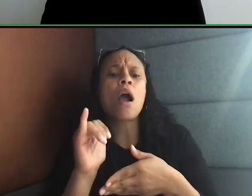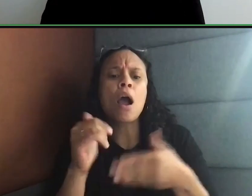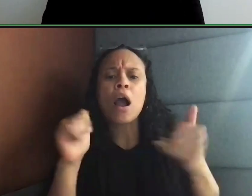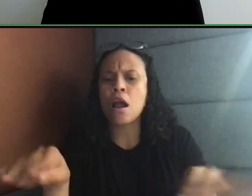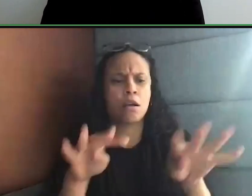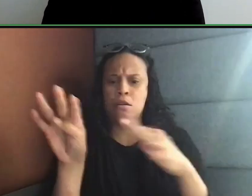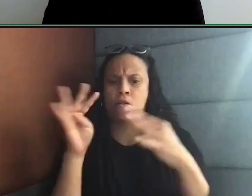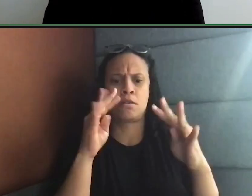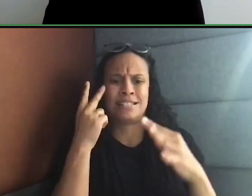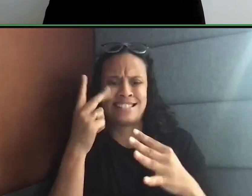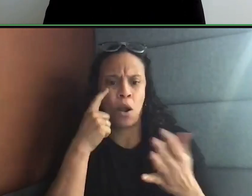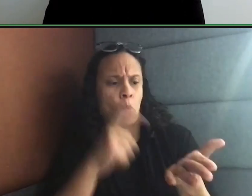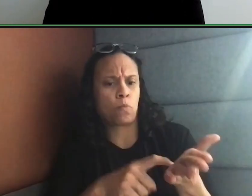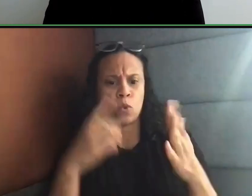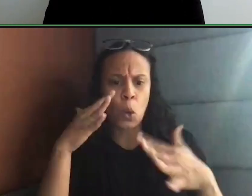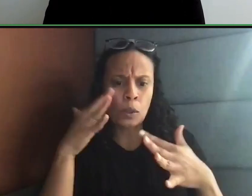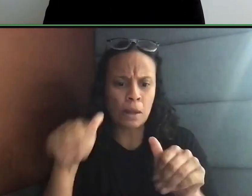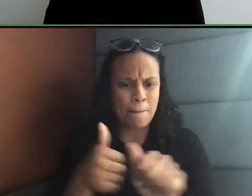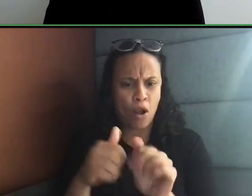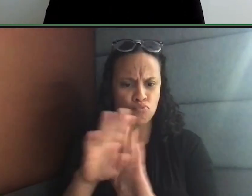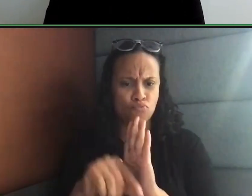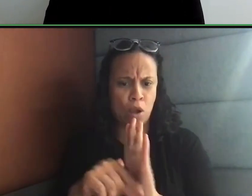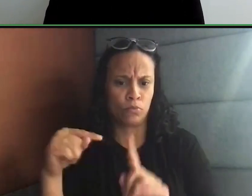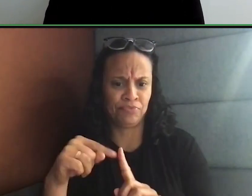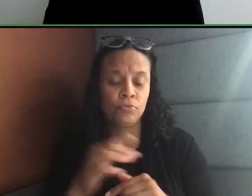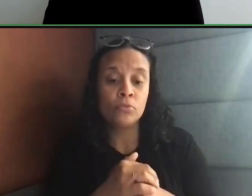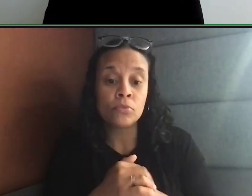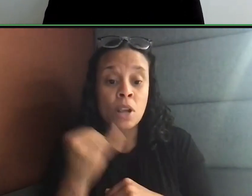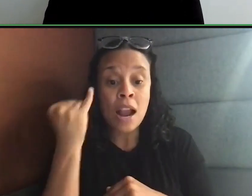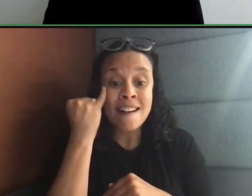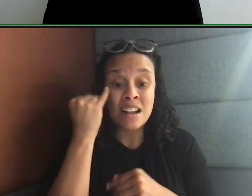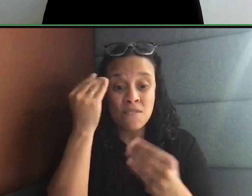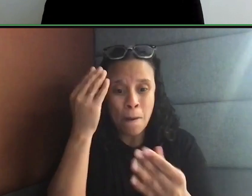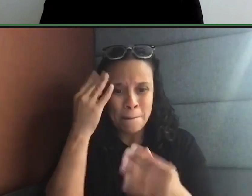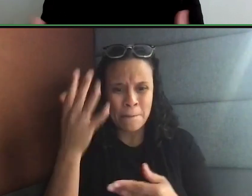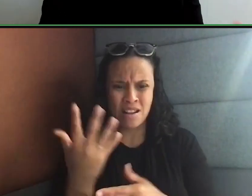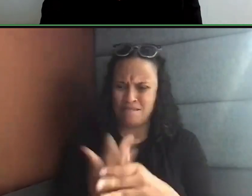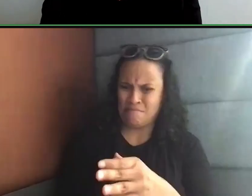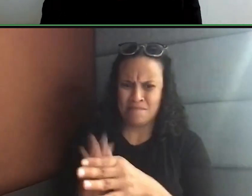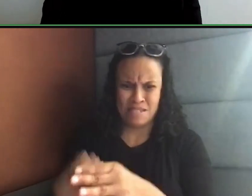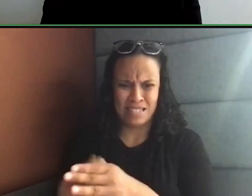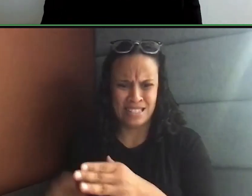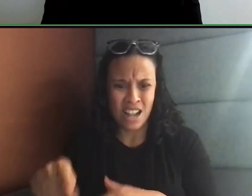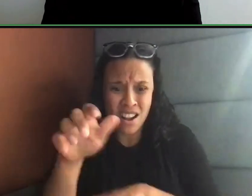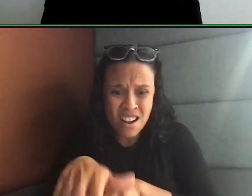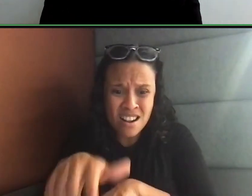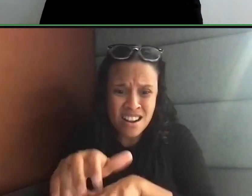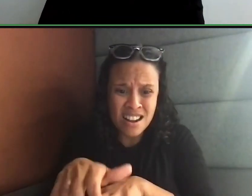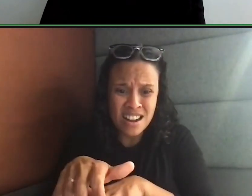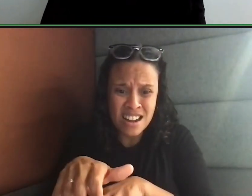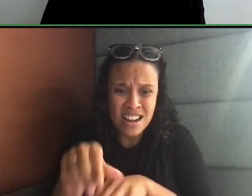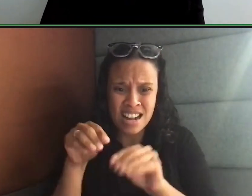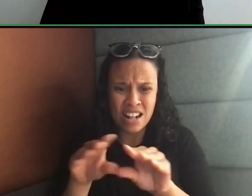information missed? Or do they specify the reason why the information's missed? So maybe they missed a concept